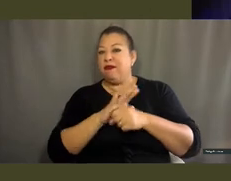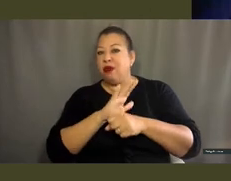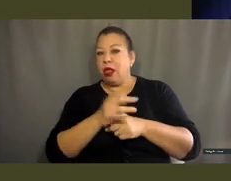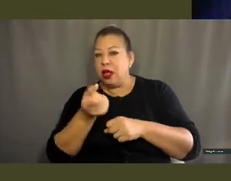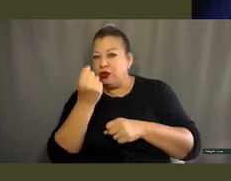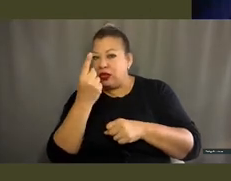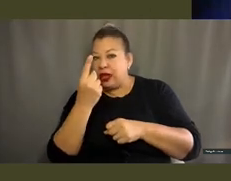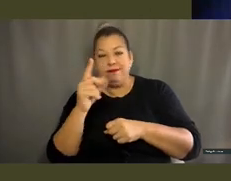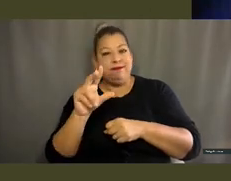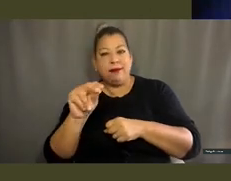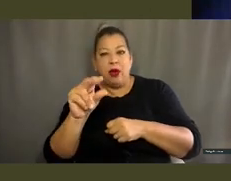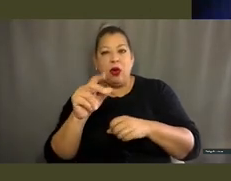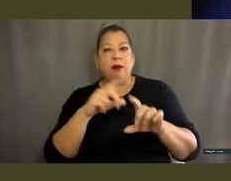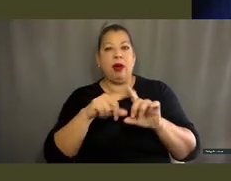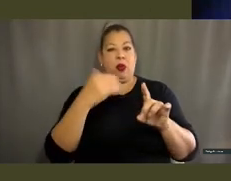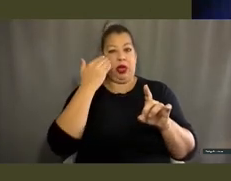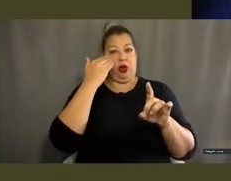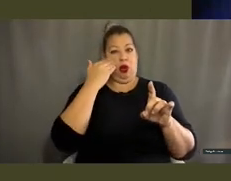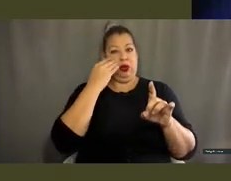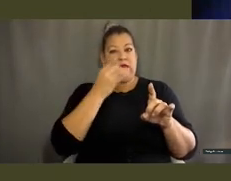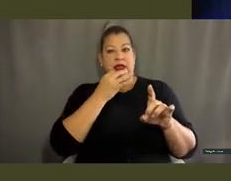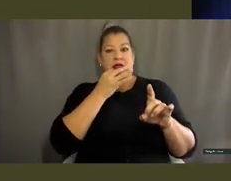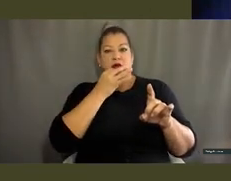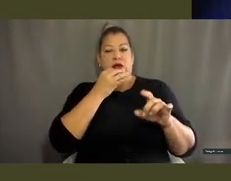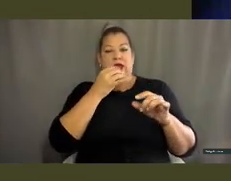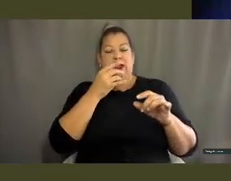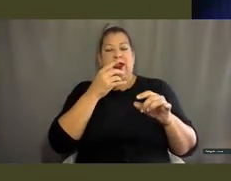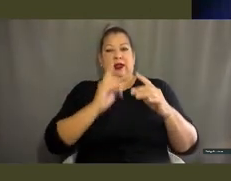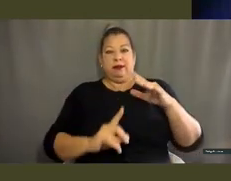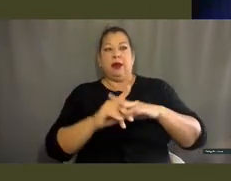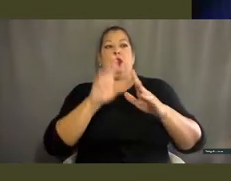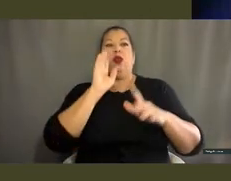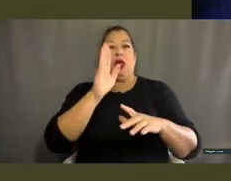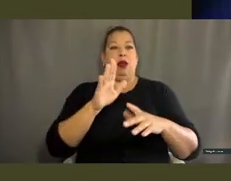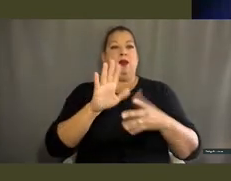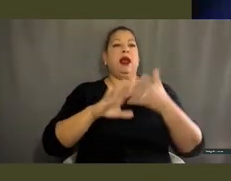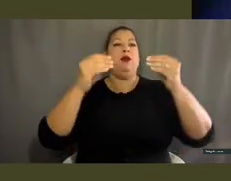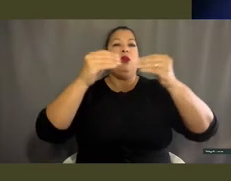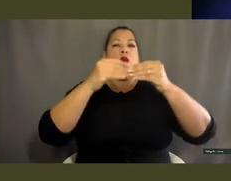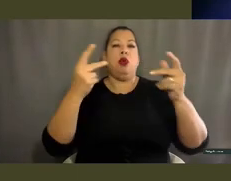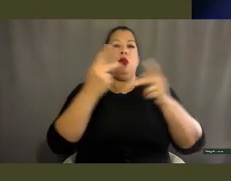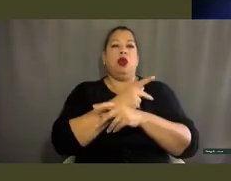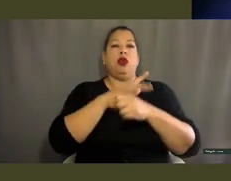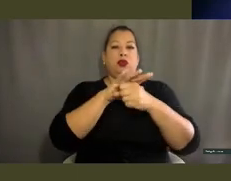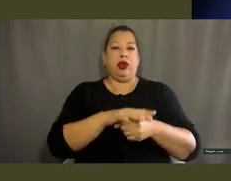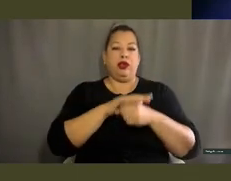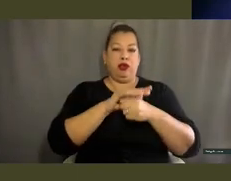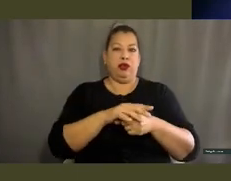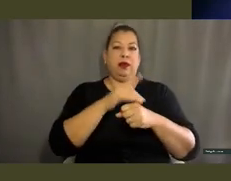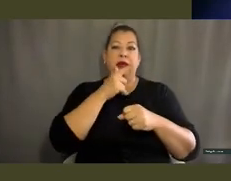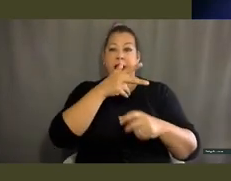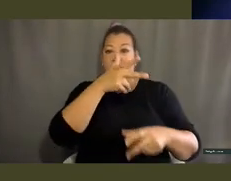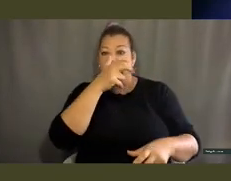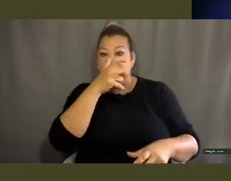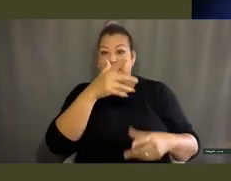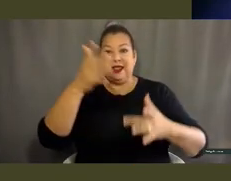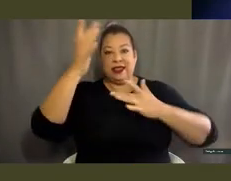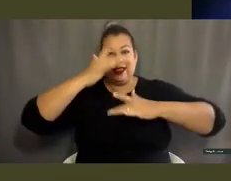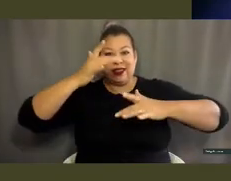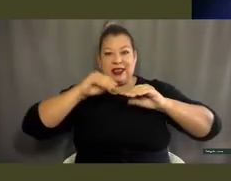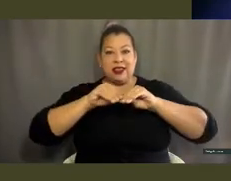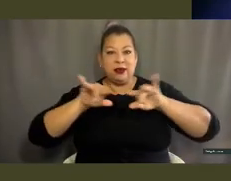but we know are on the horizon. And this can be increasing weed pressure, pests and diseases that are mobilizing and